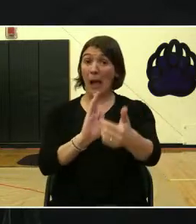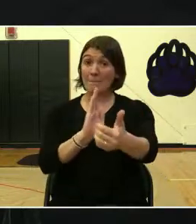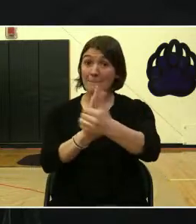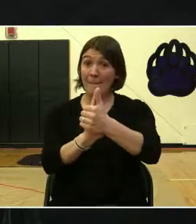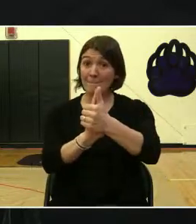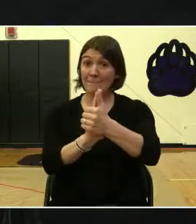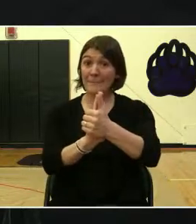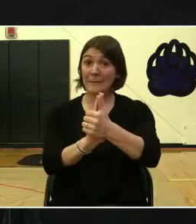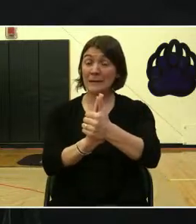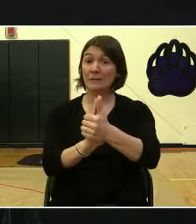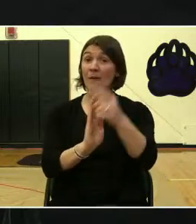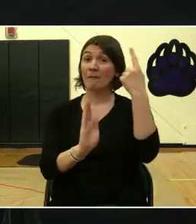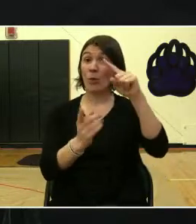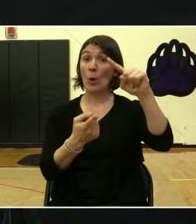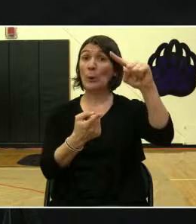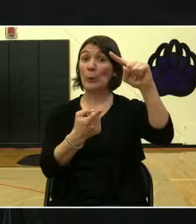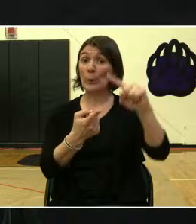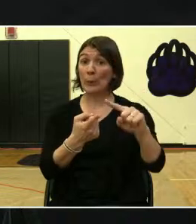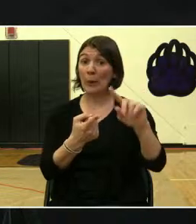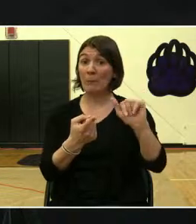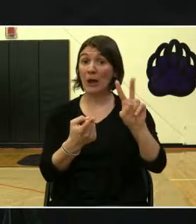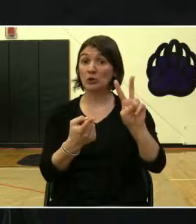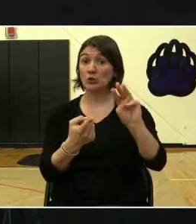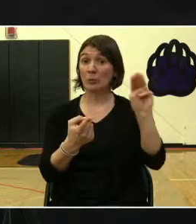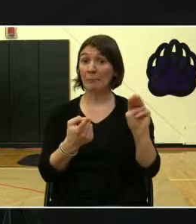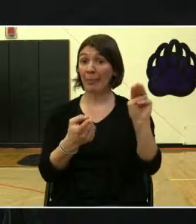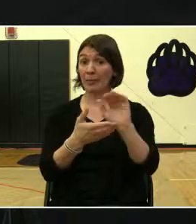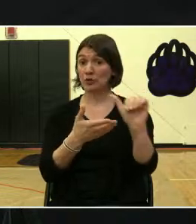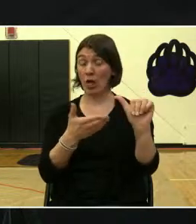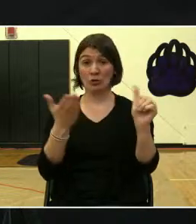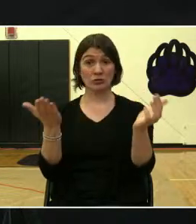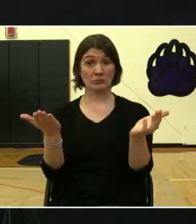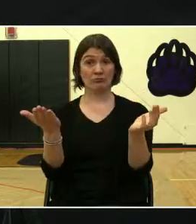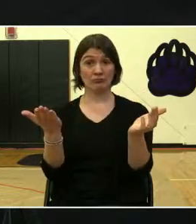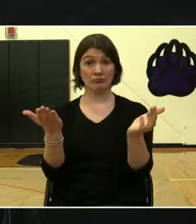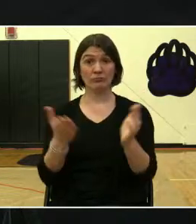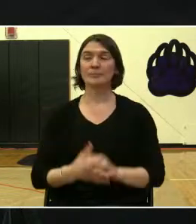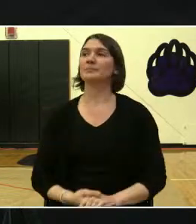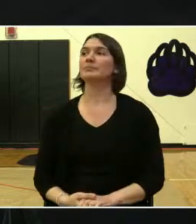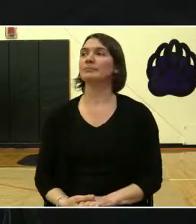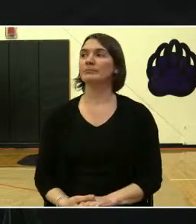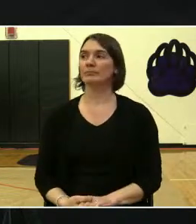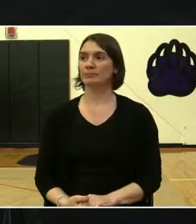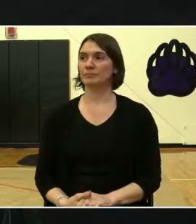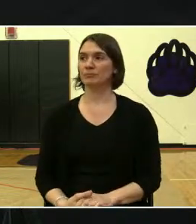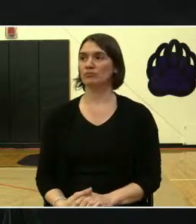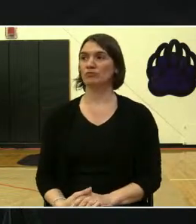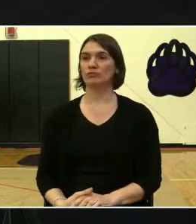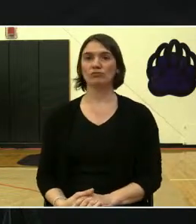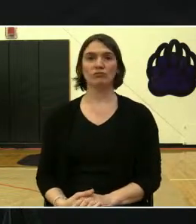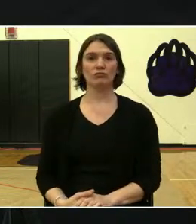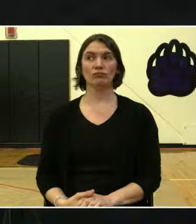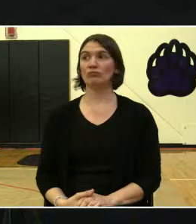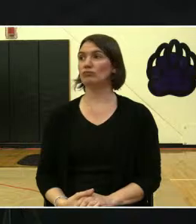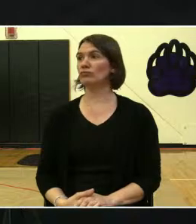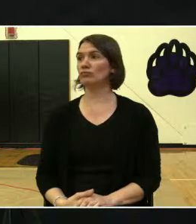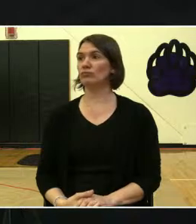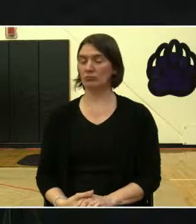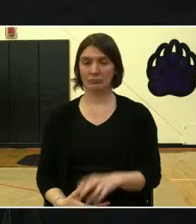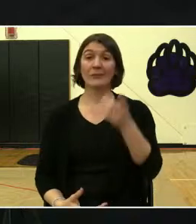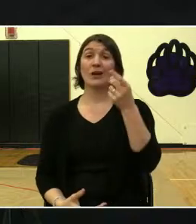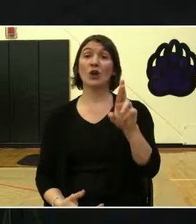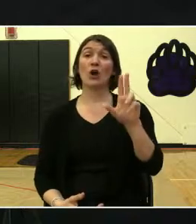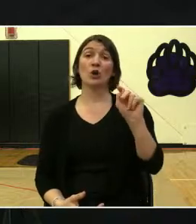amendment to uh amend the budget number down $2 million